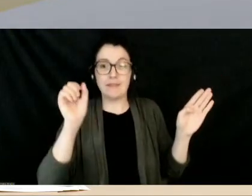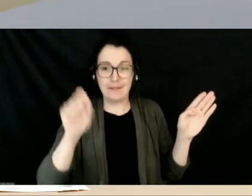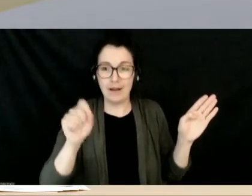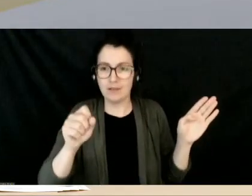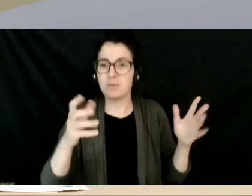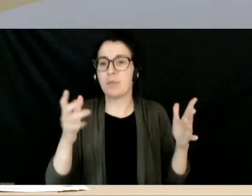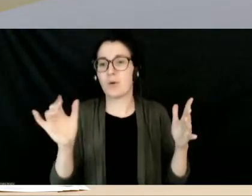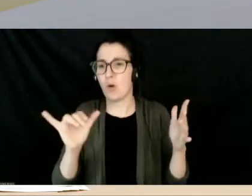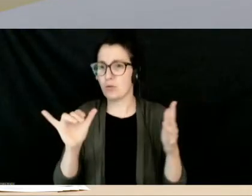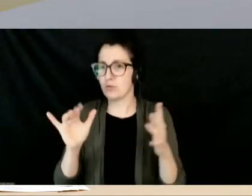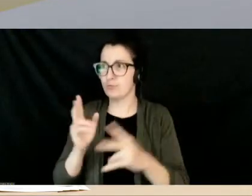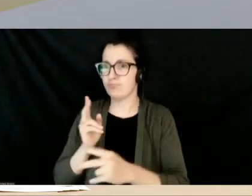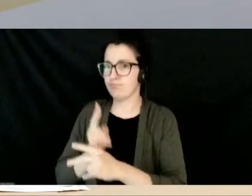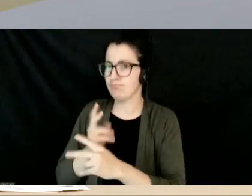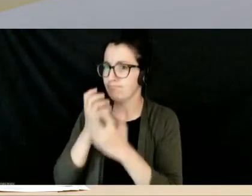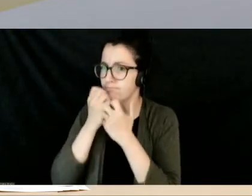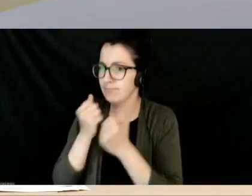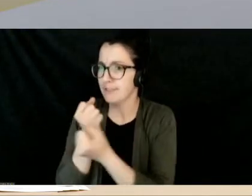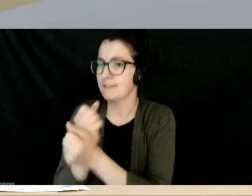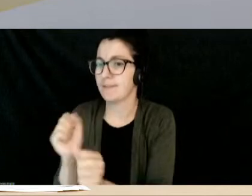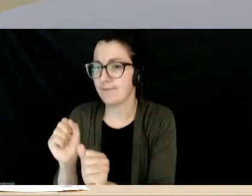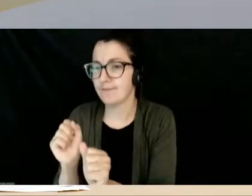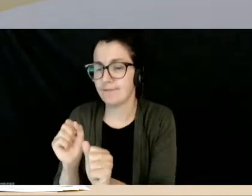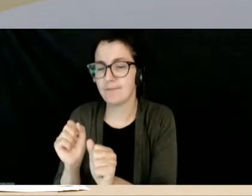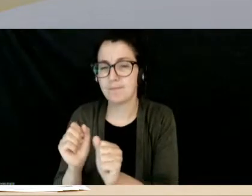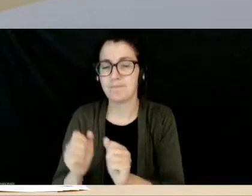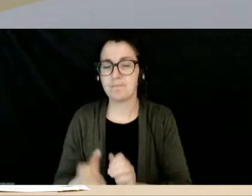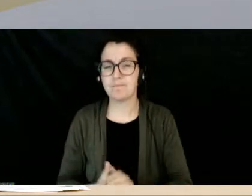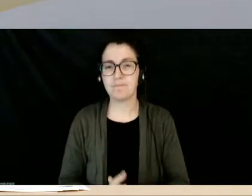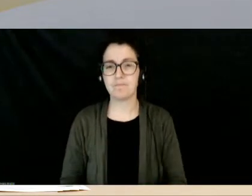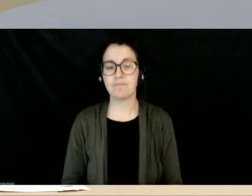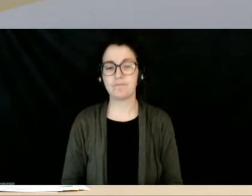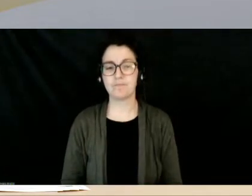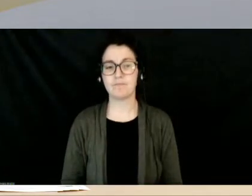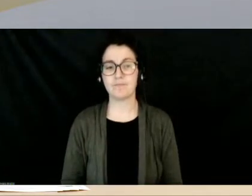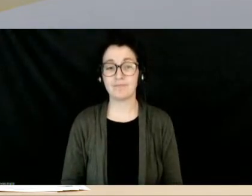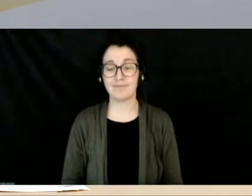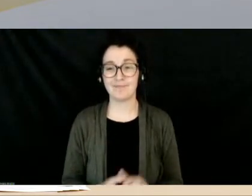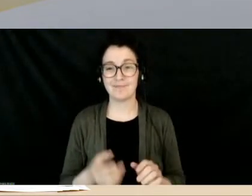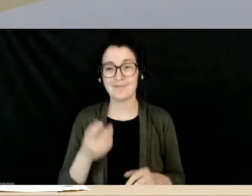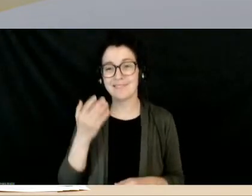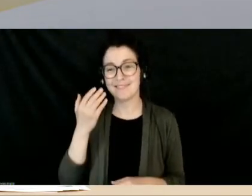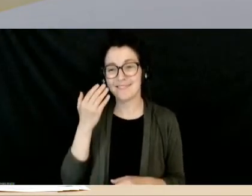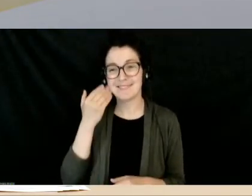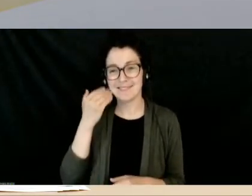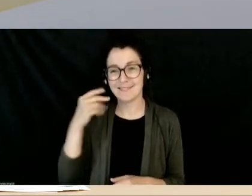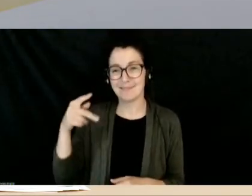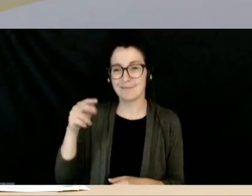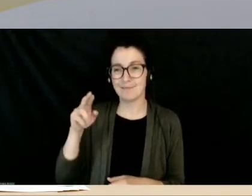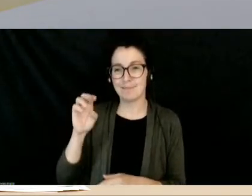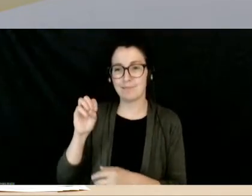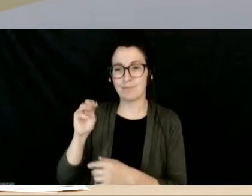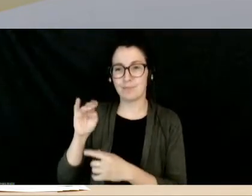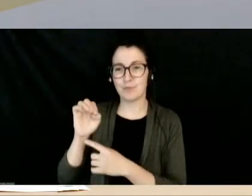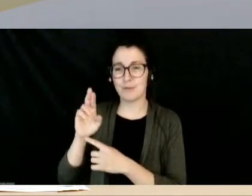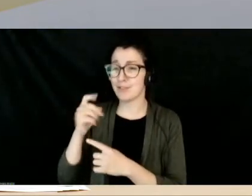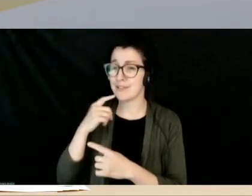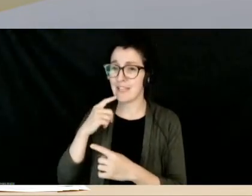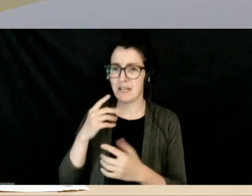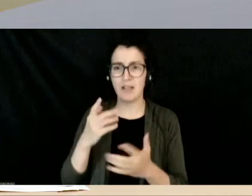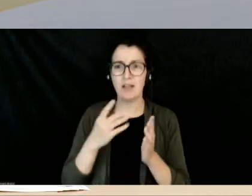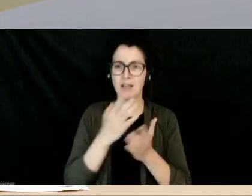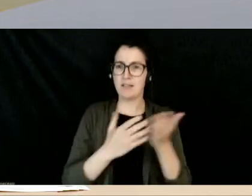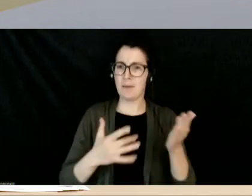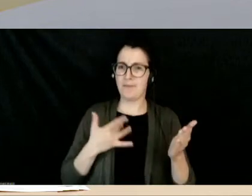protect the health of islanders. We know, the Premier mentioned this as well, that this will be too slow for some and too fast